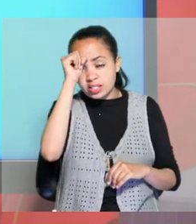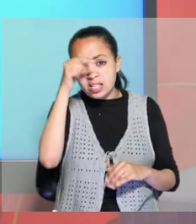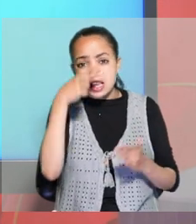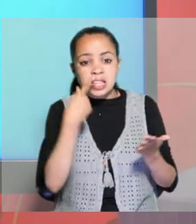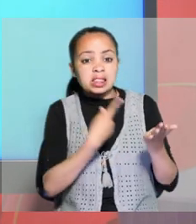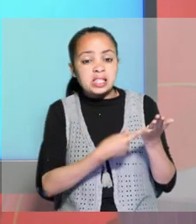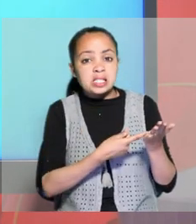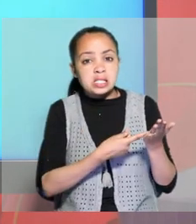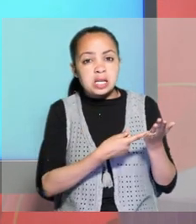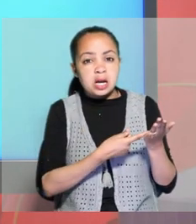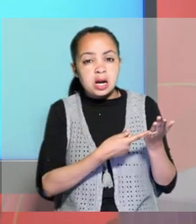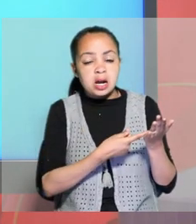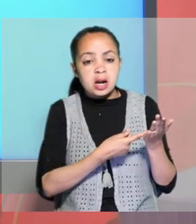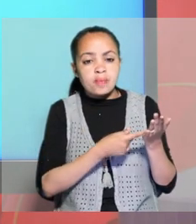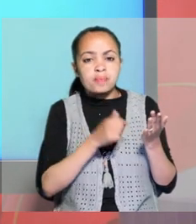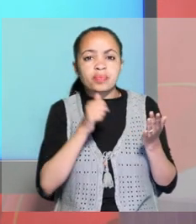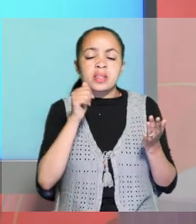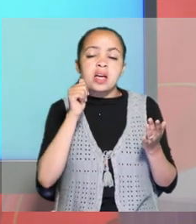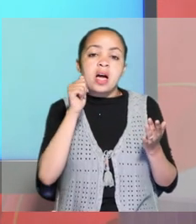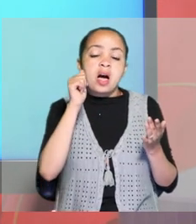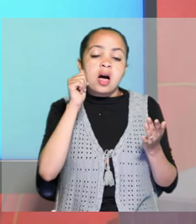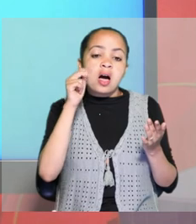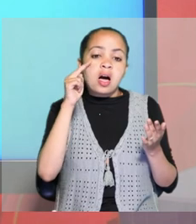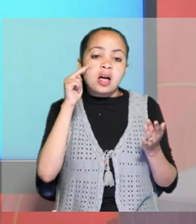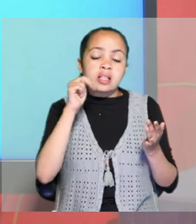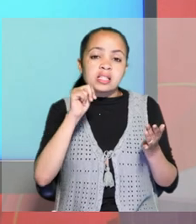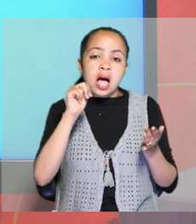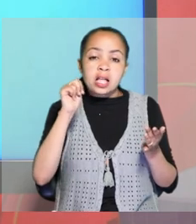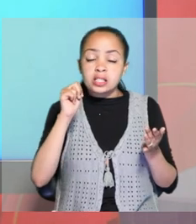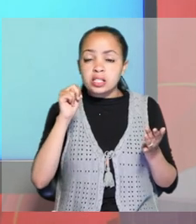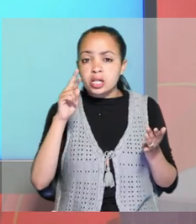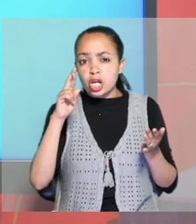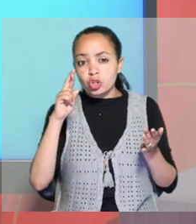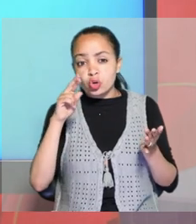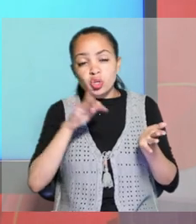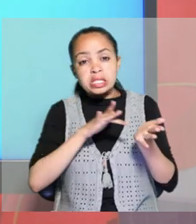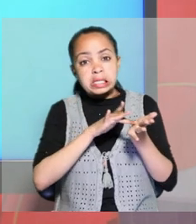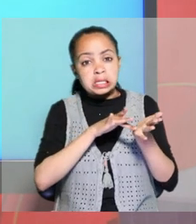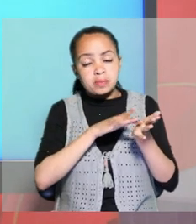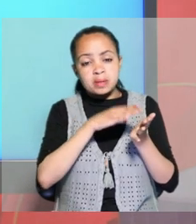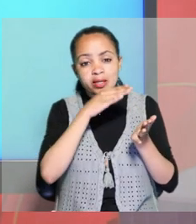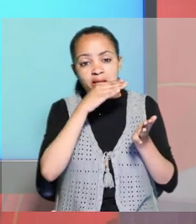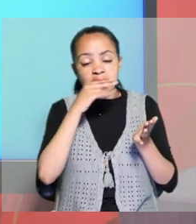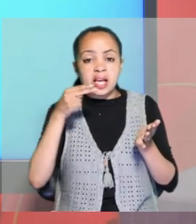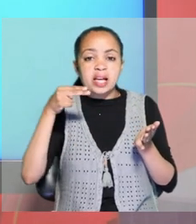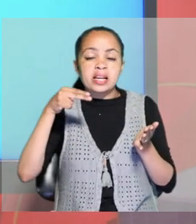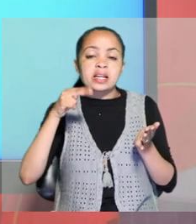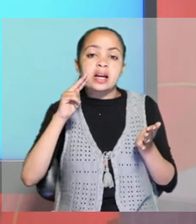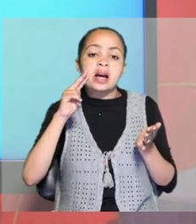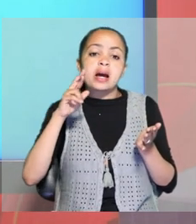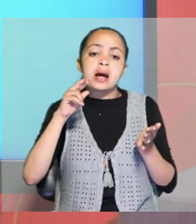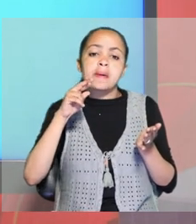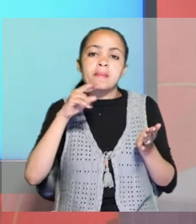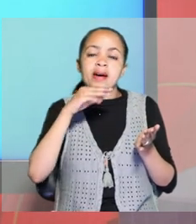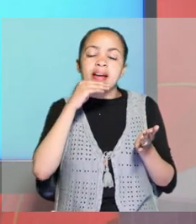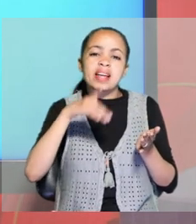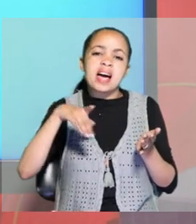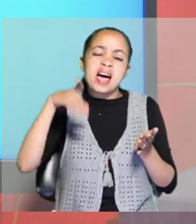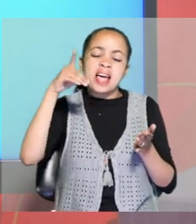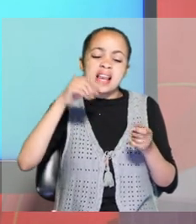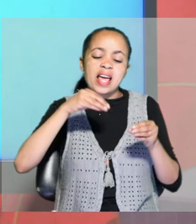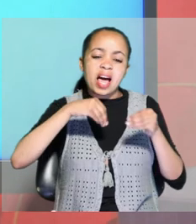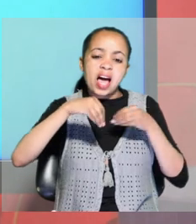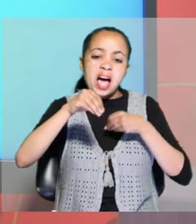are antiretroviral drug or treatments and HART, the one that we call highly